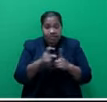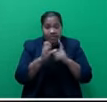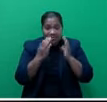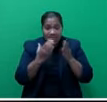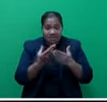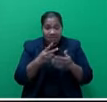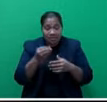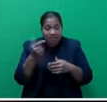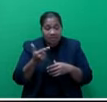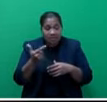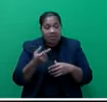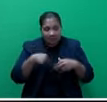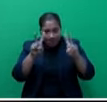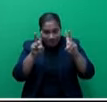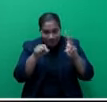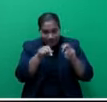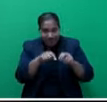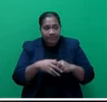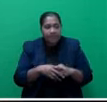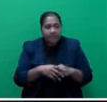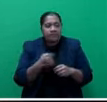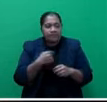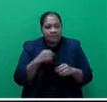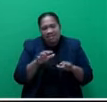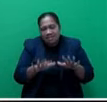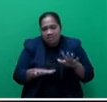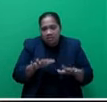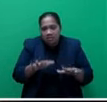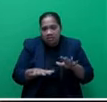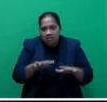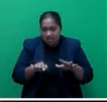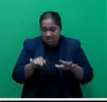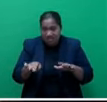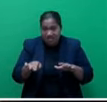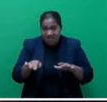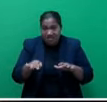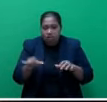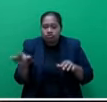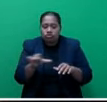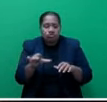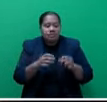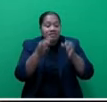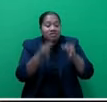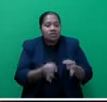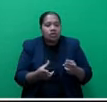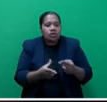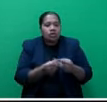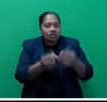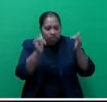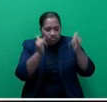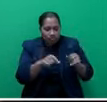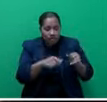8, and I quote, undoubtedly, indictable offences should be decided with a jury or with assessors